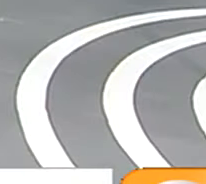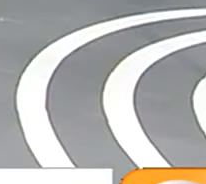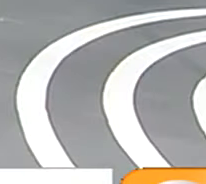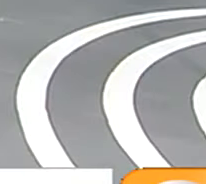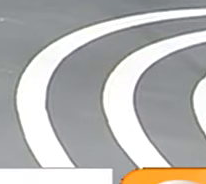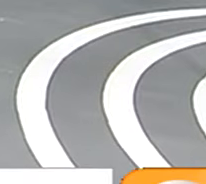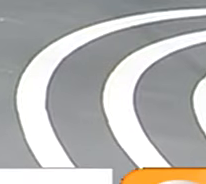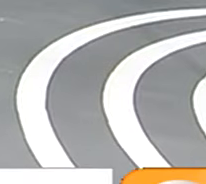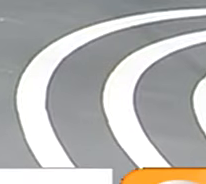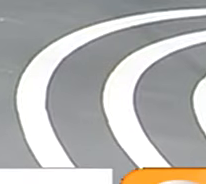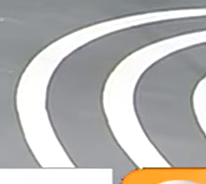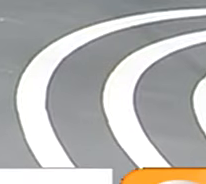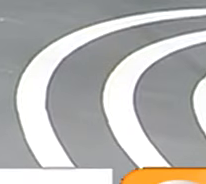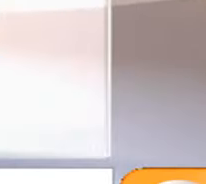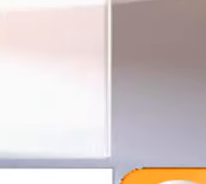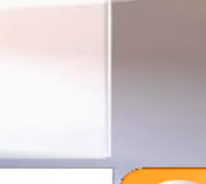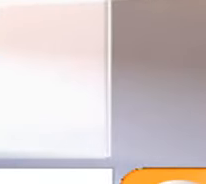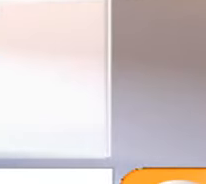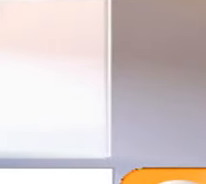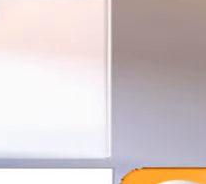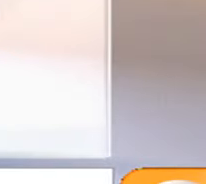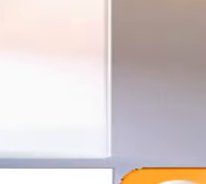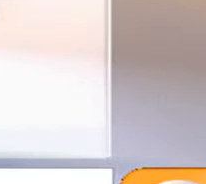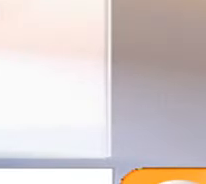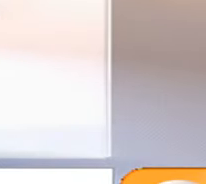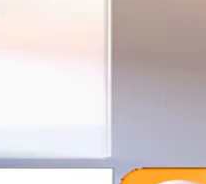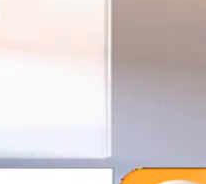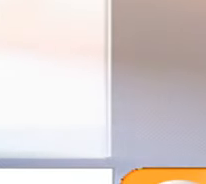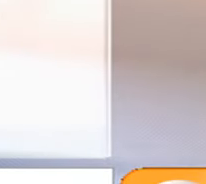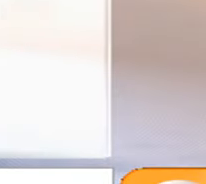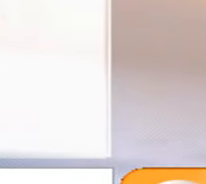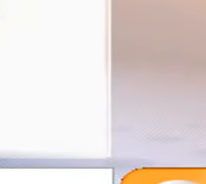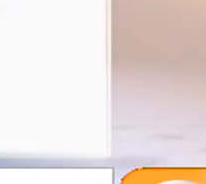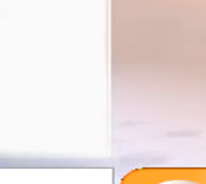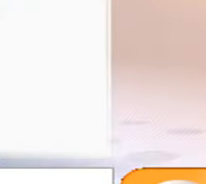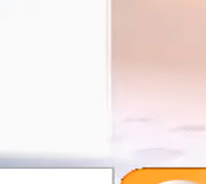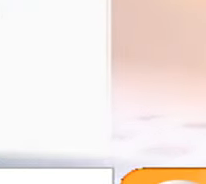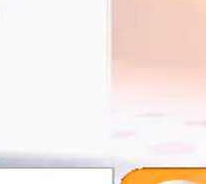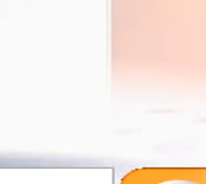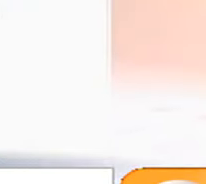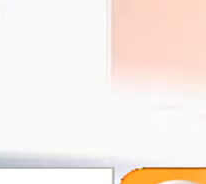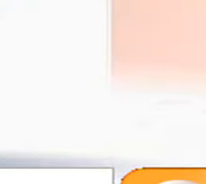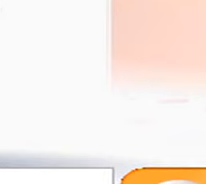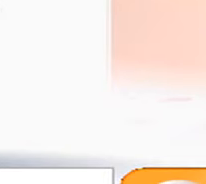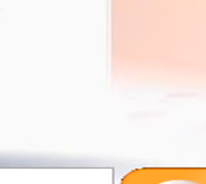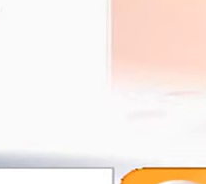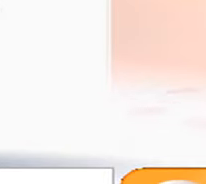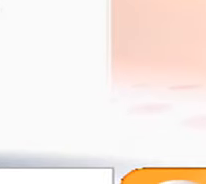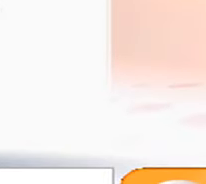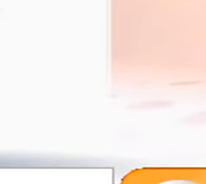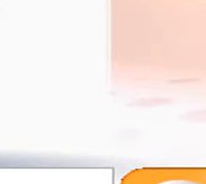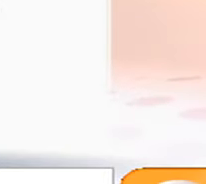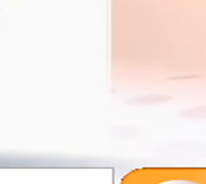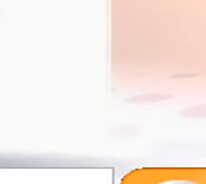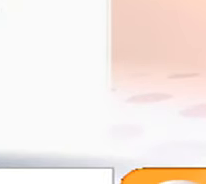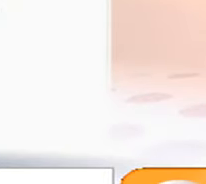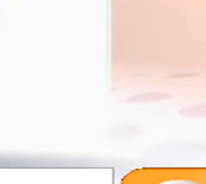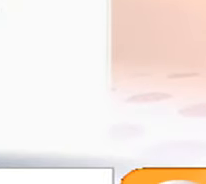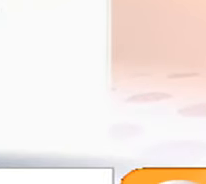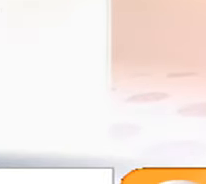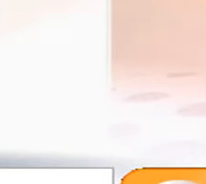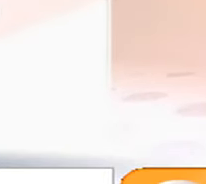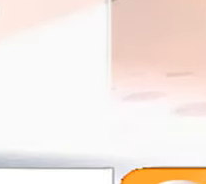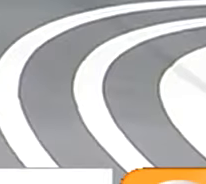Shalaha Dennis says, kindly ask Atwoli if he understands Kenyan political dynamics as he claims. Why hasn't he presented himself